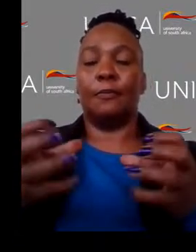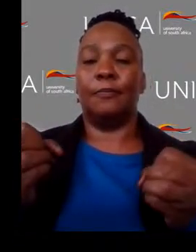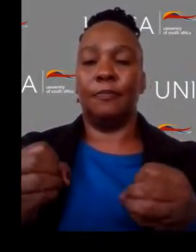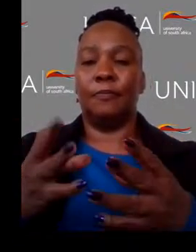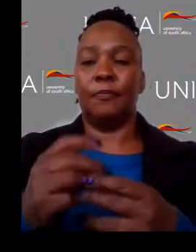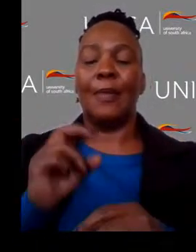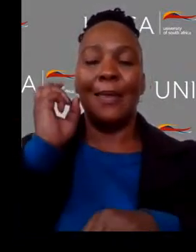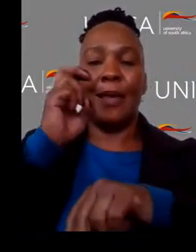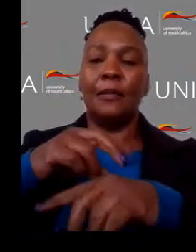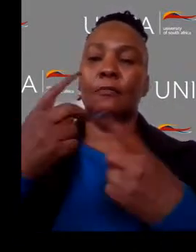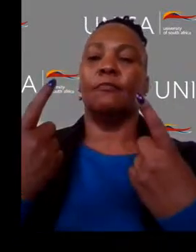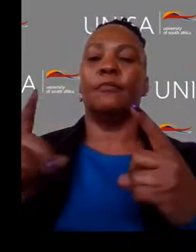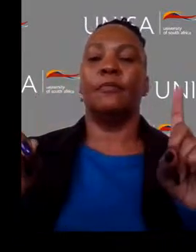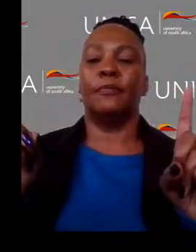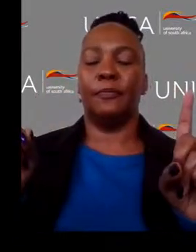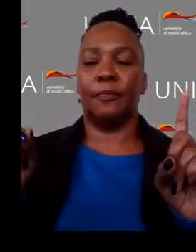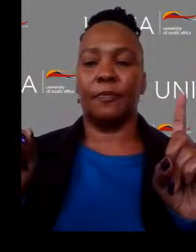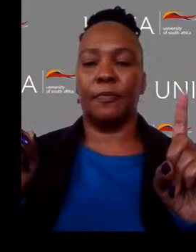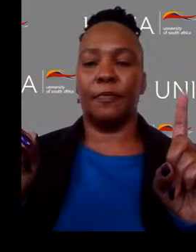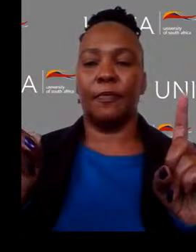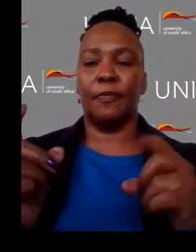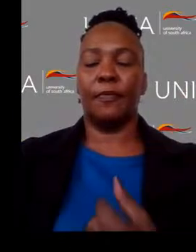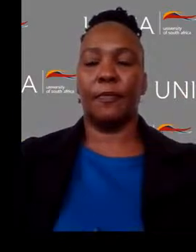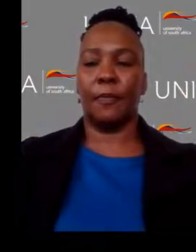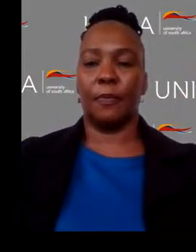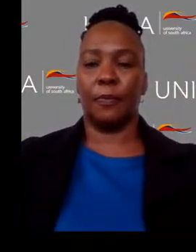their needs will also differ.